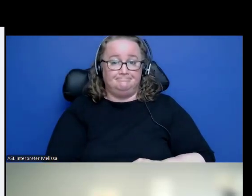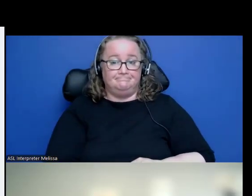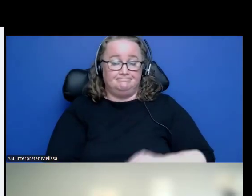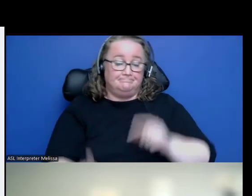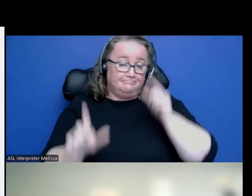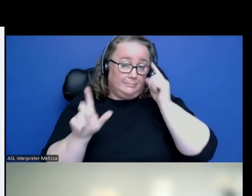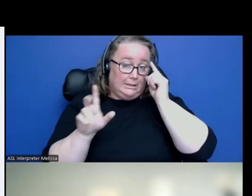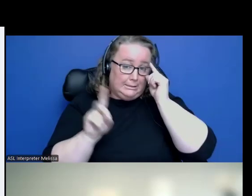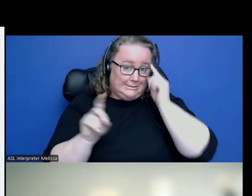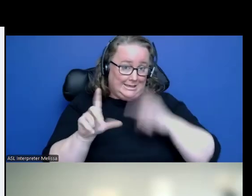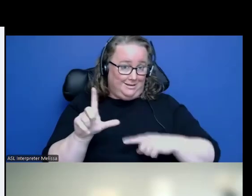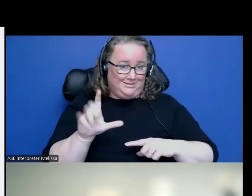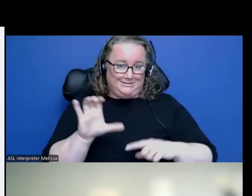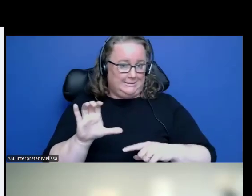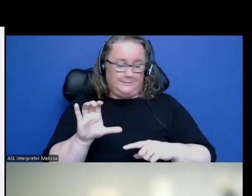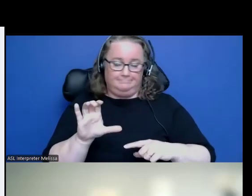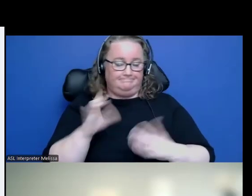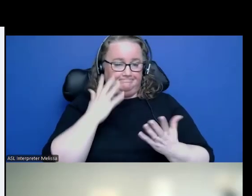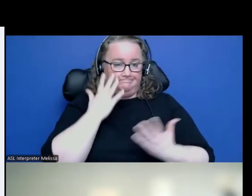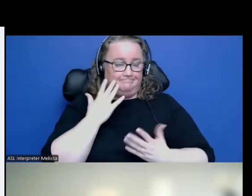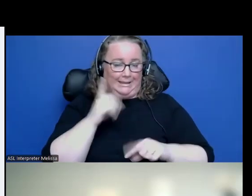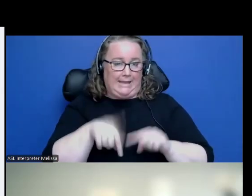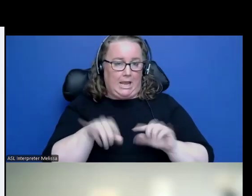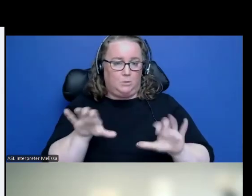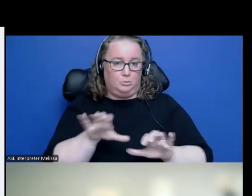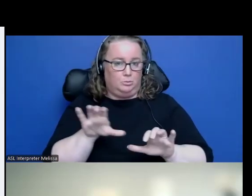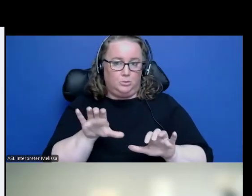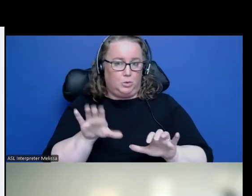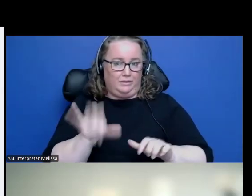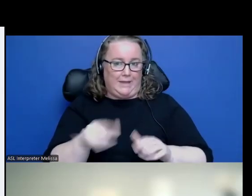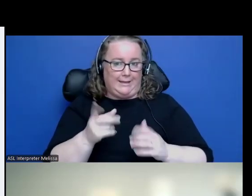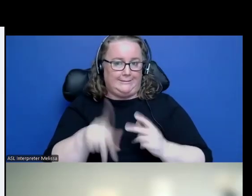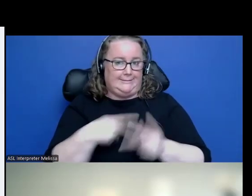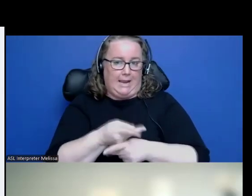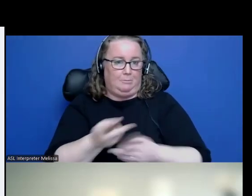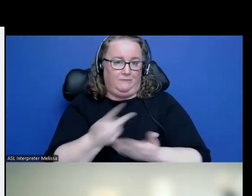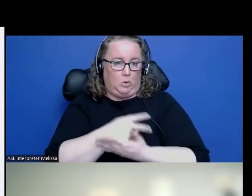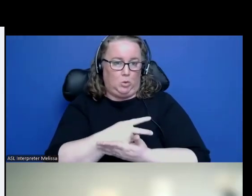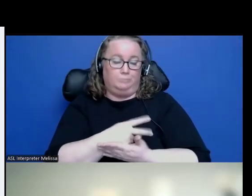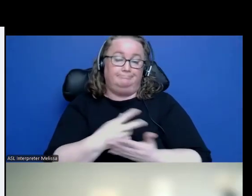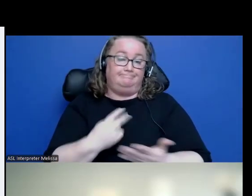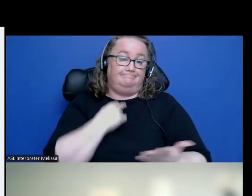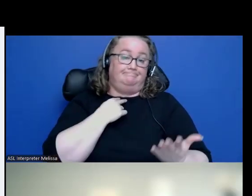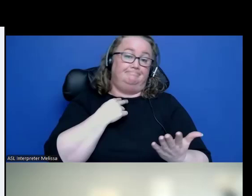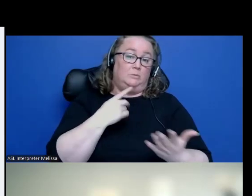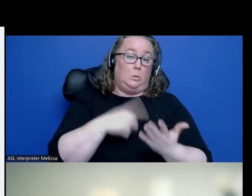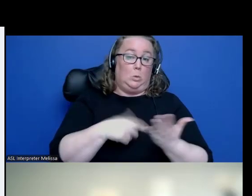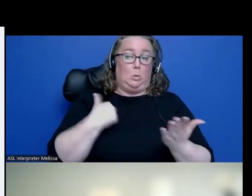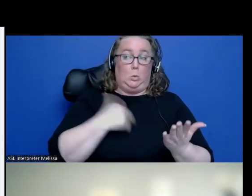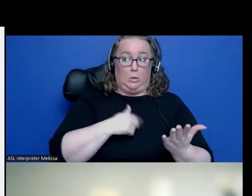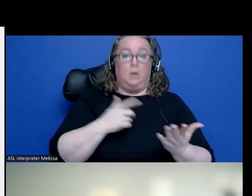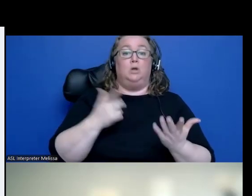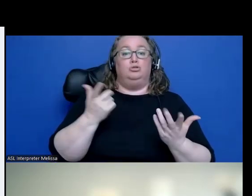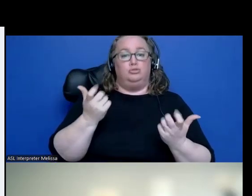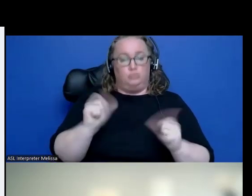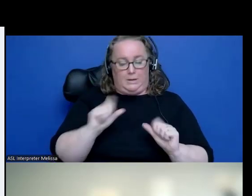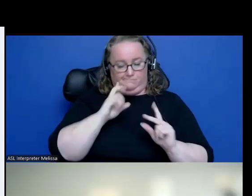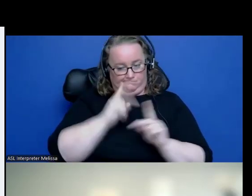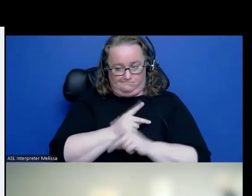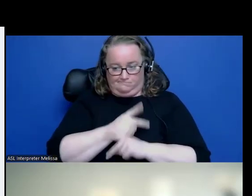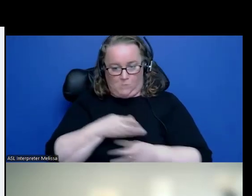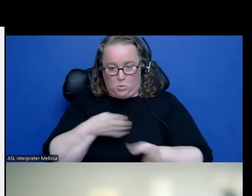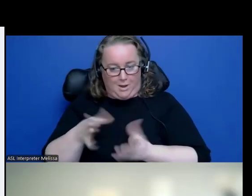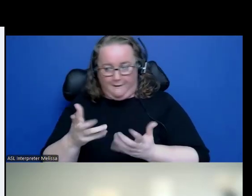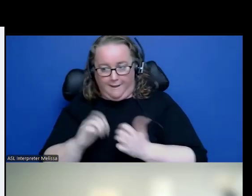DLC is not able to conduct such a review, and thus we are devising ways to try to